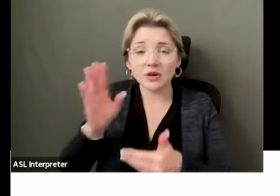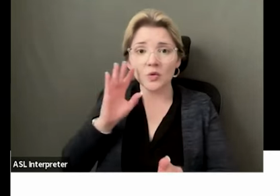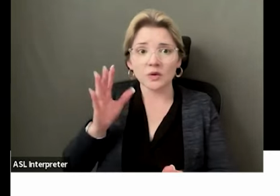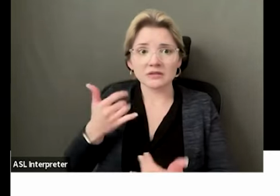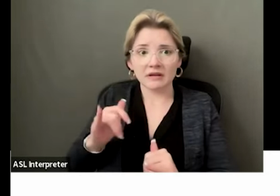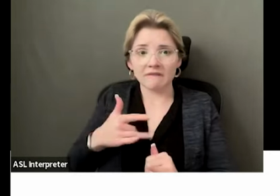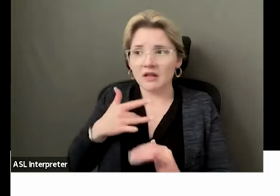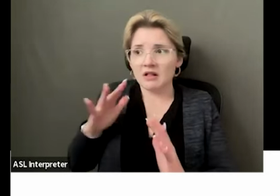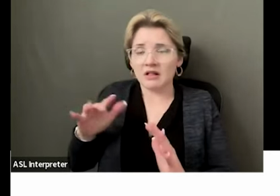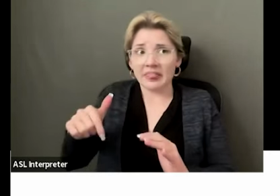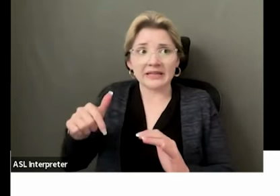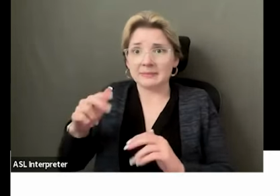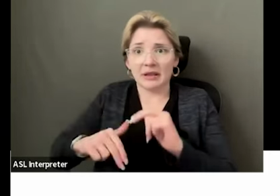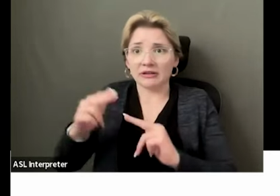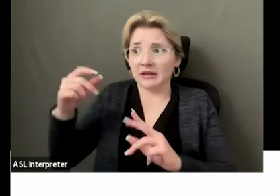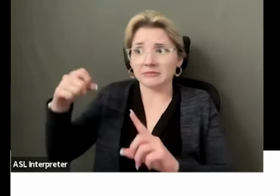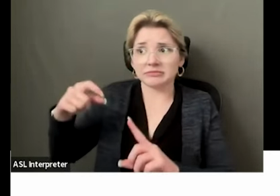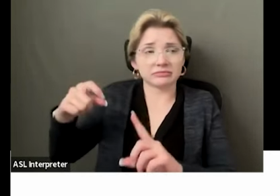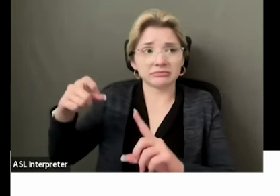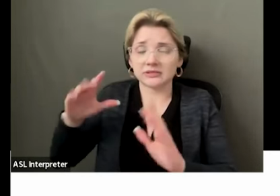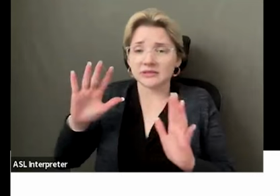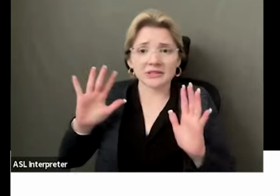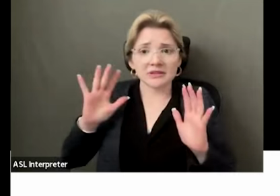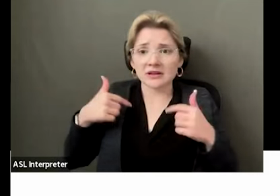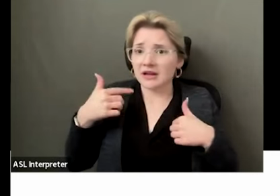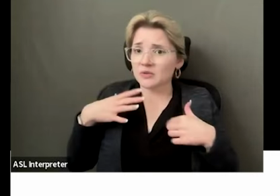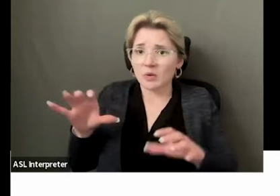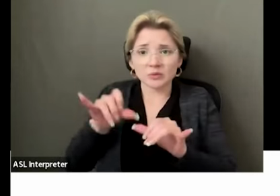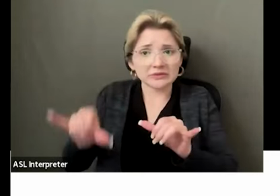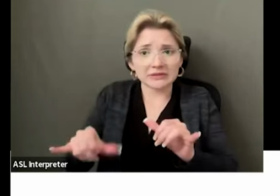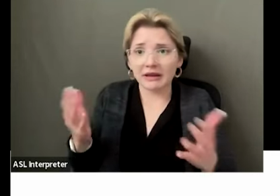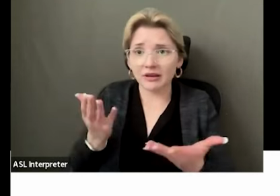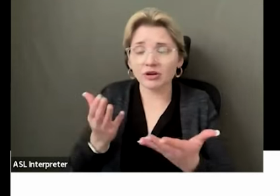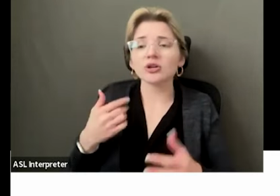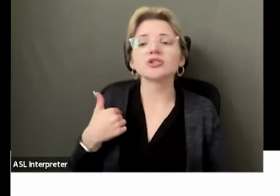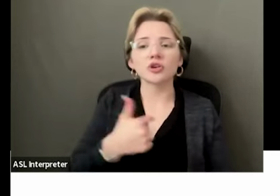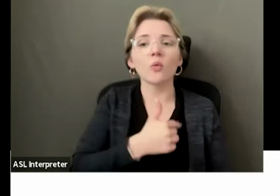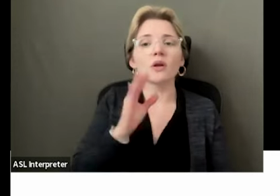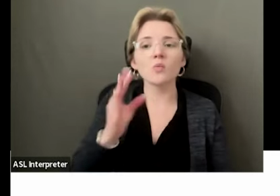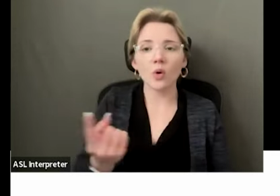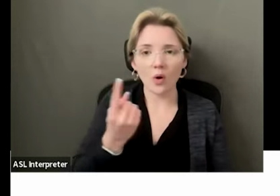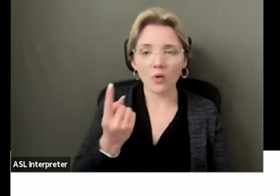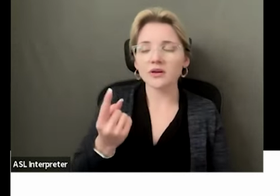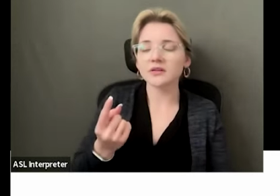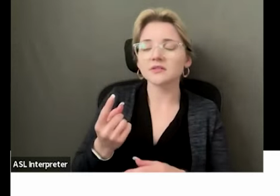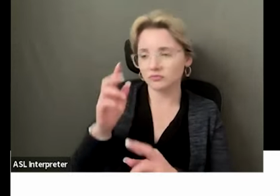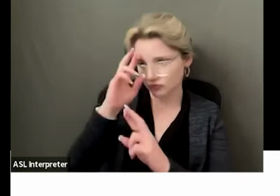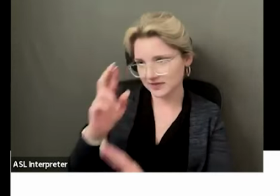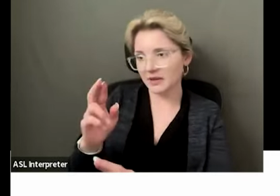self-certify or provide documentation, whatever they like, and then request that emergency transfer with their housing